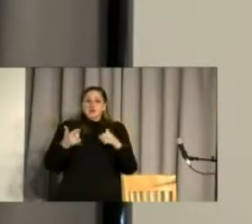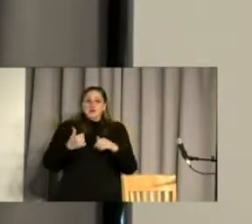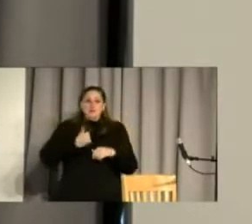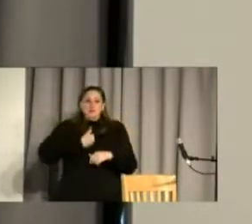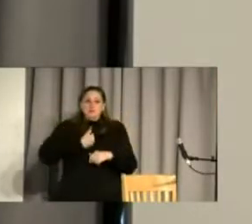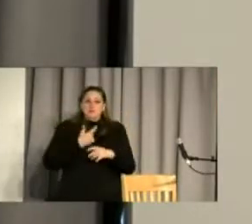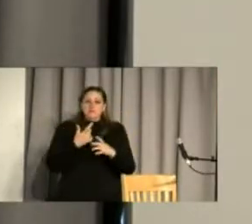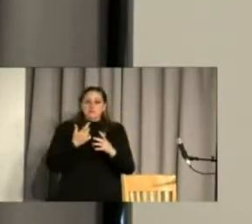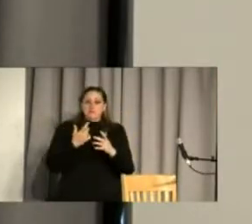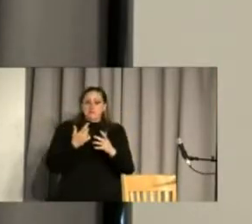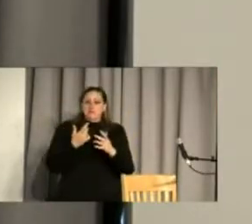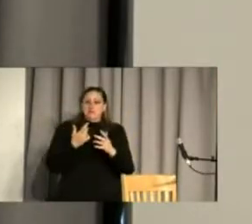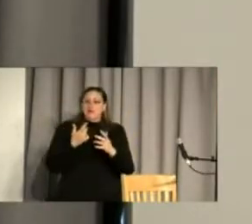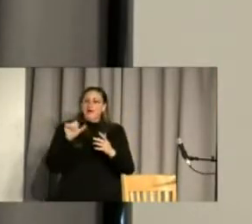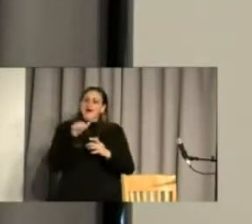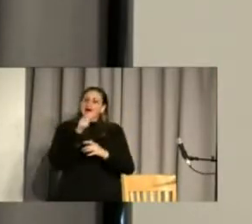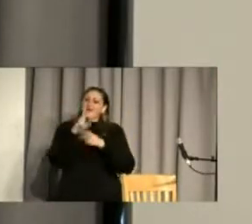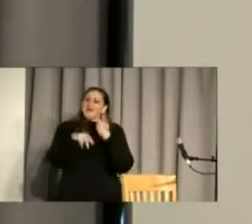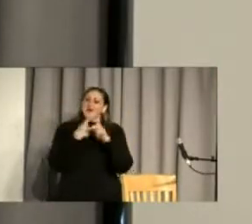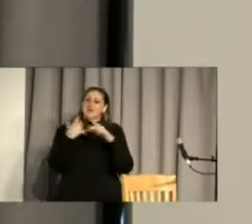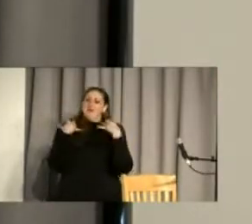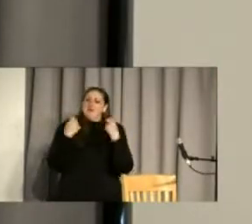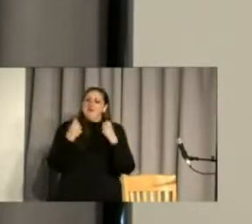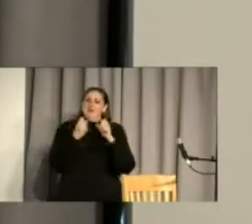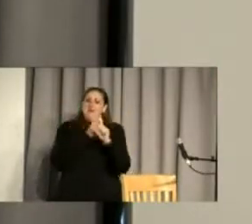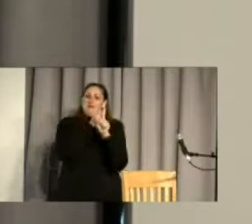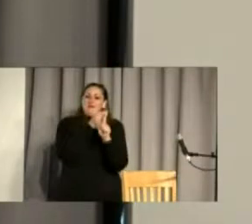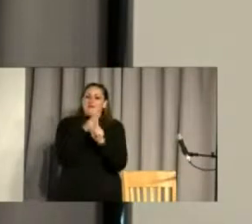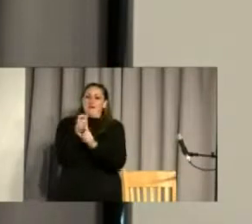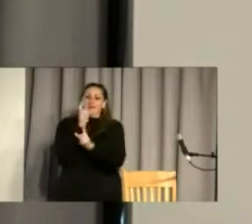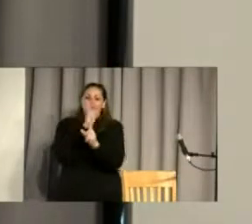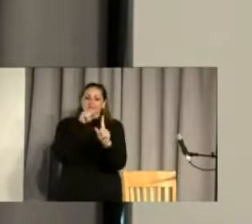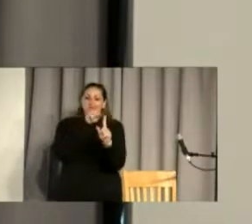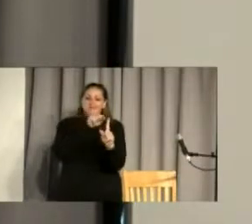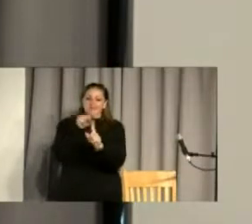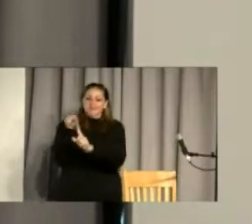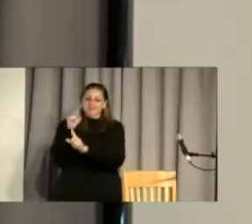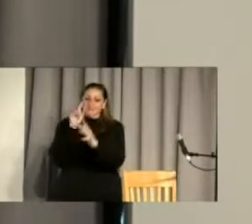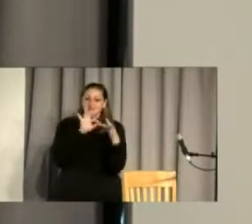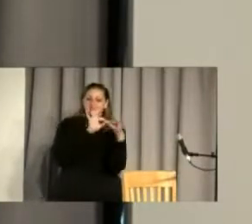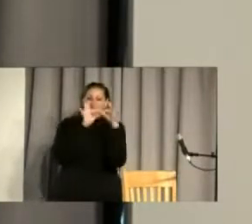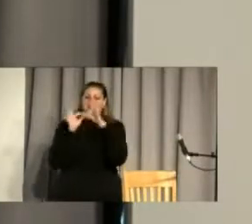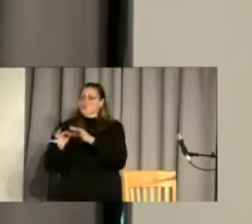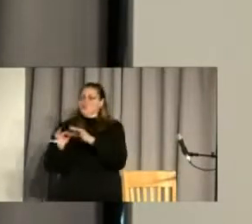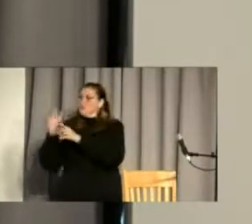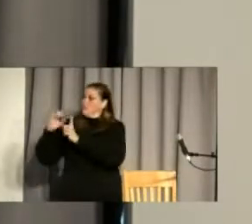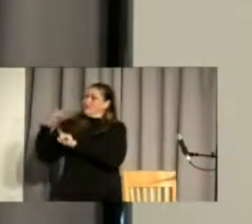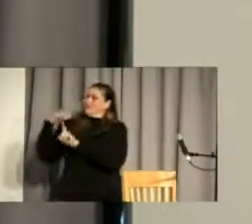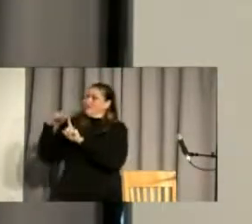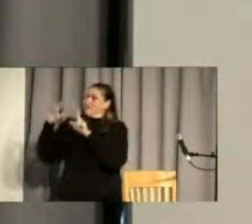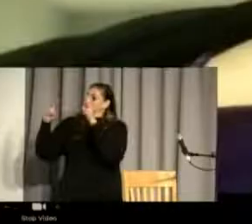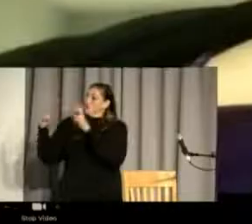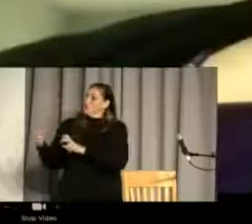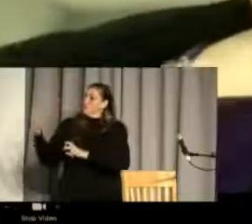health impacts that we see that directly are traced to these environmental injustices?